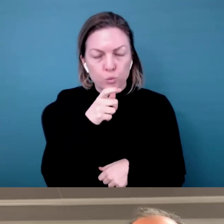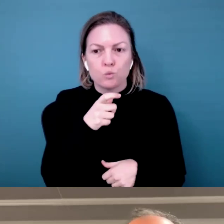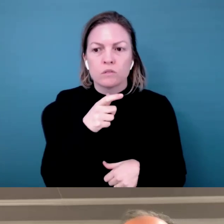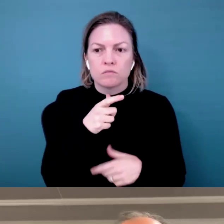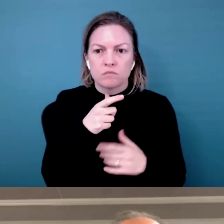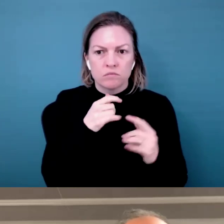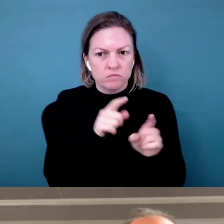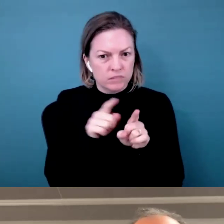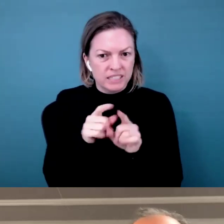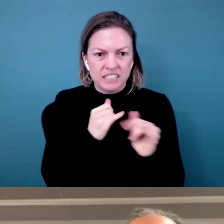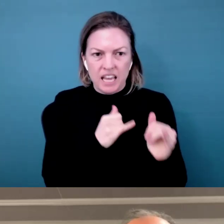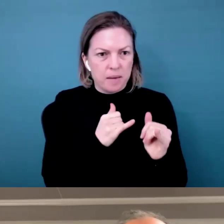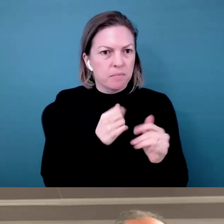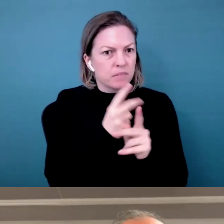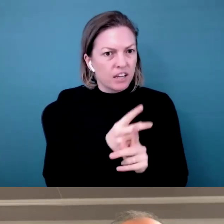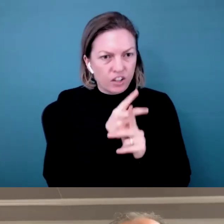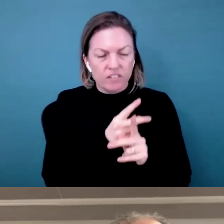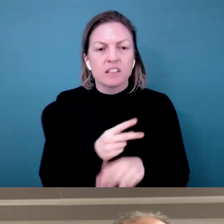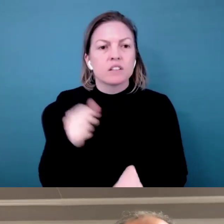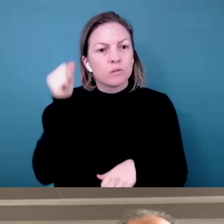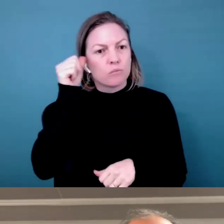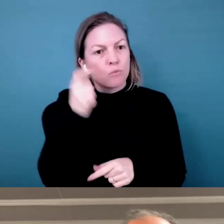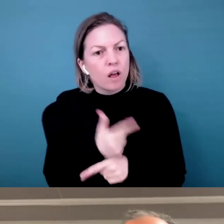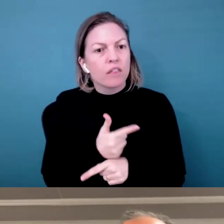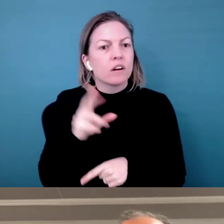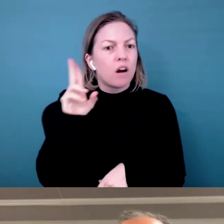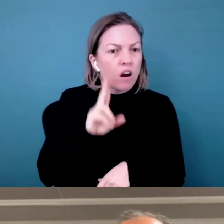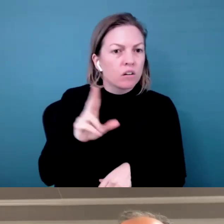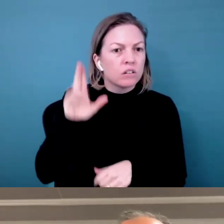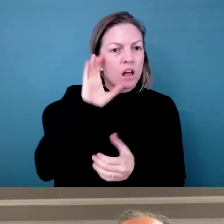well, the brothers, the uncles, the husbands.